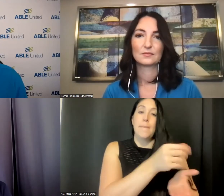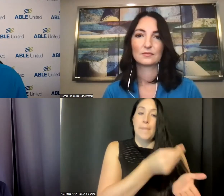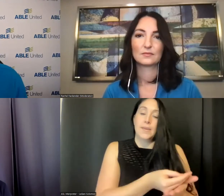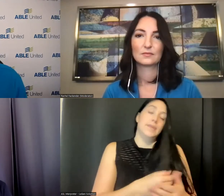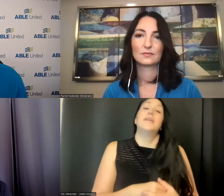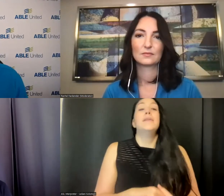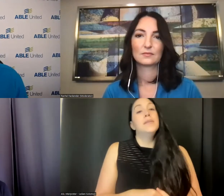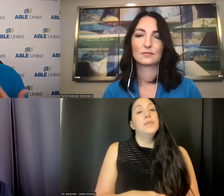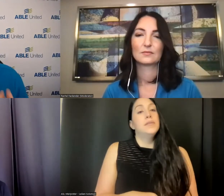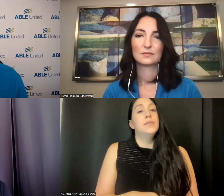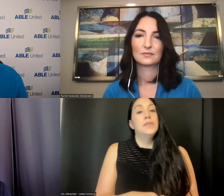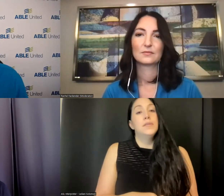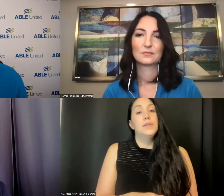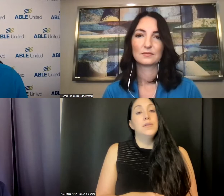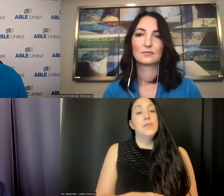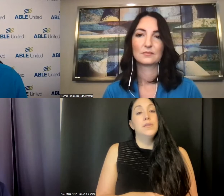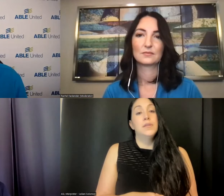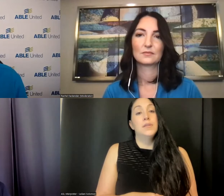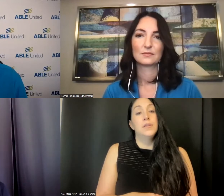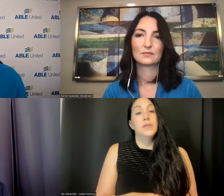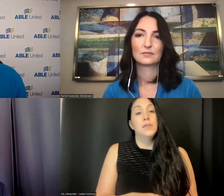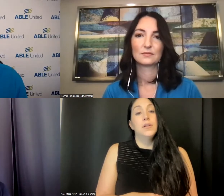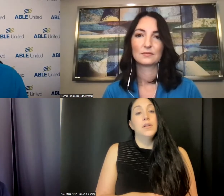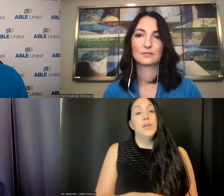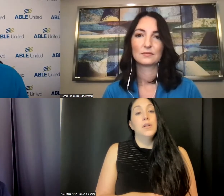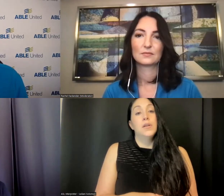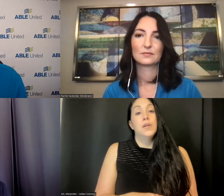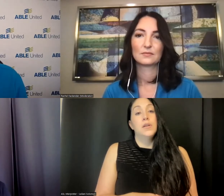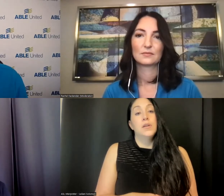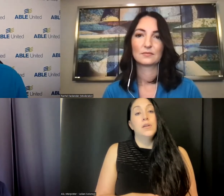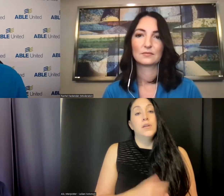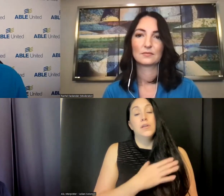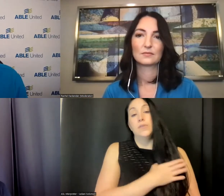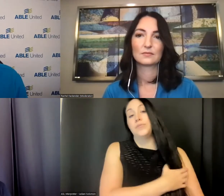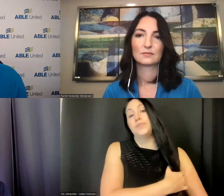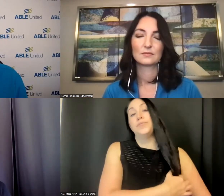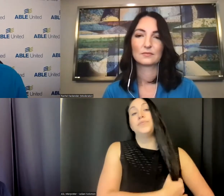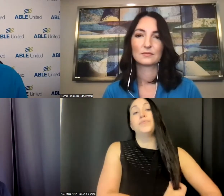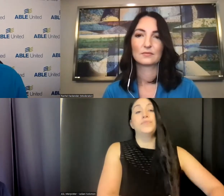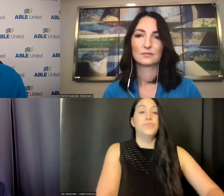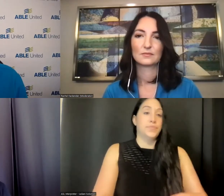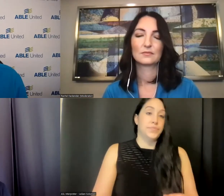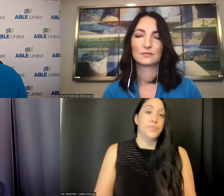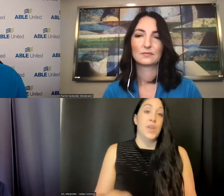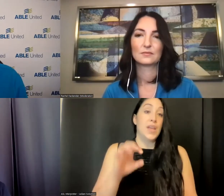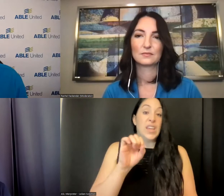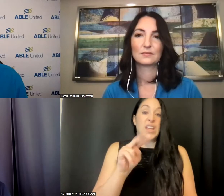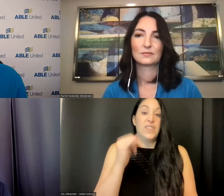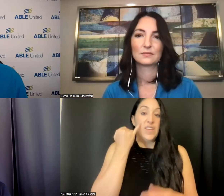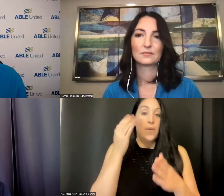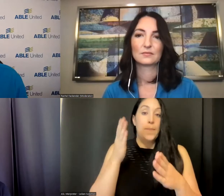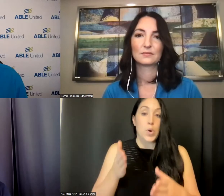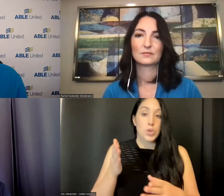to note that even though somebody might be earning additional funds, even if they directly deposit that into an ABLE account, it